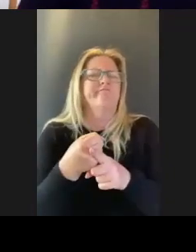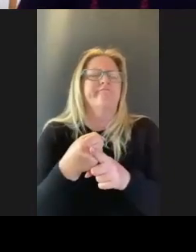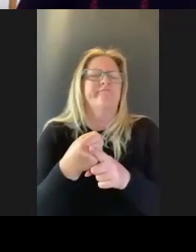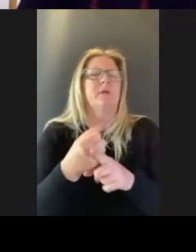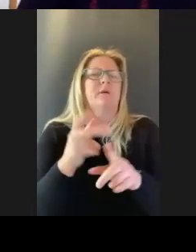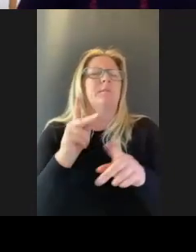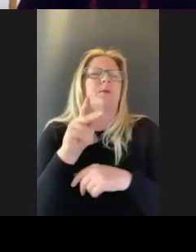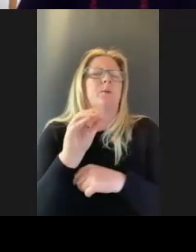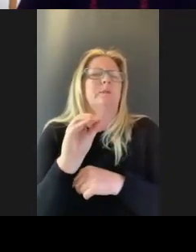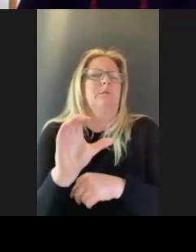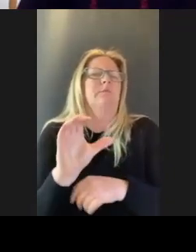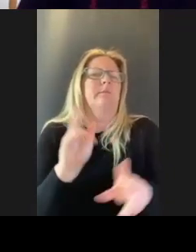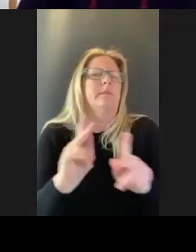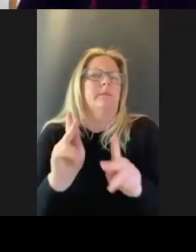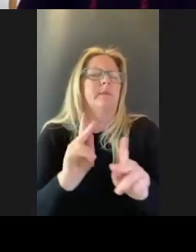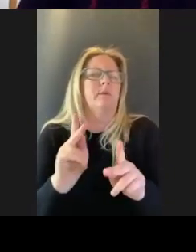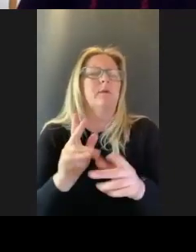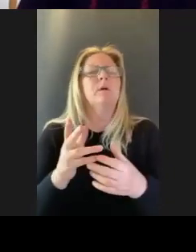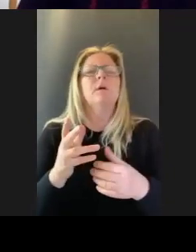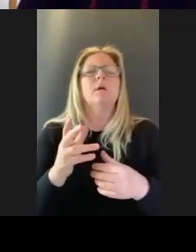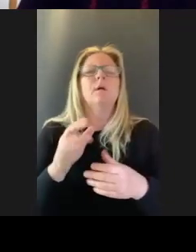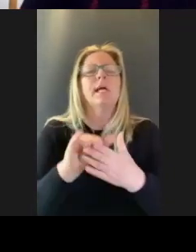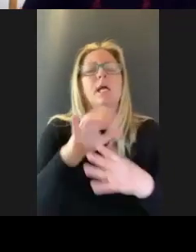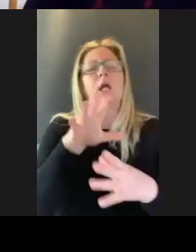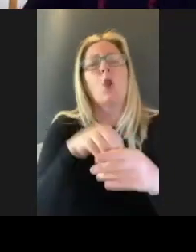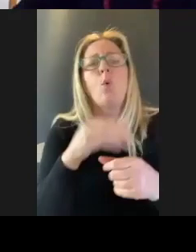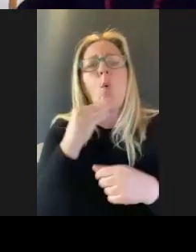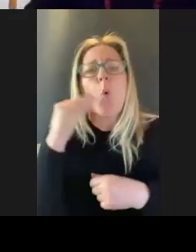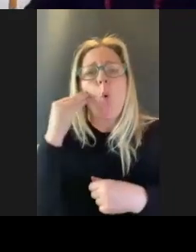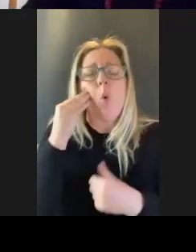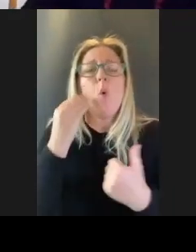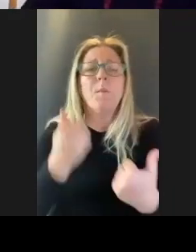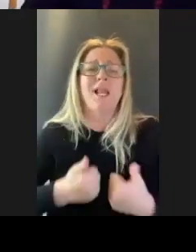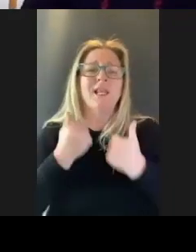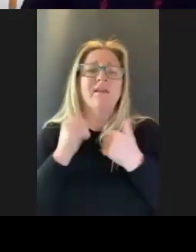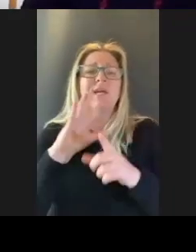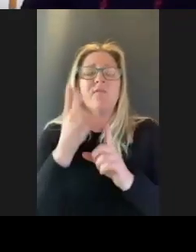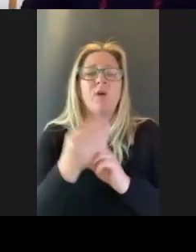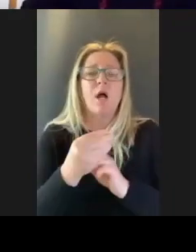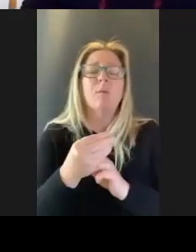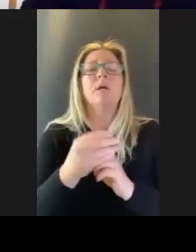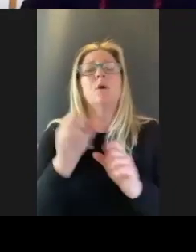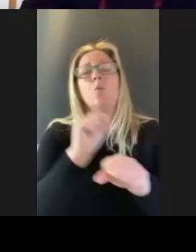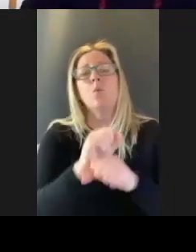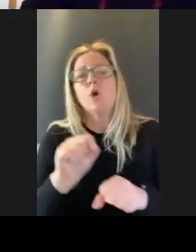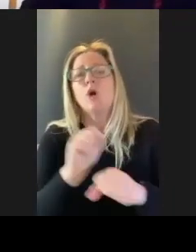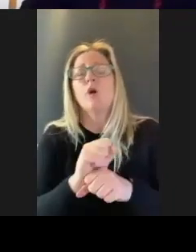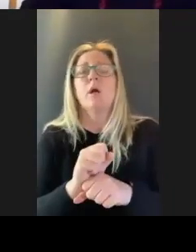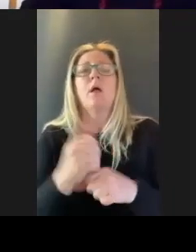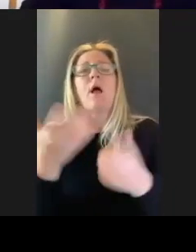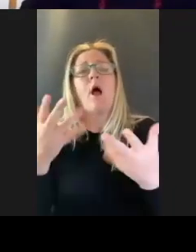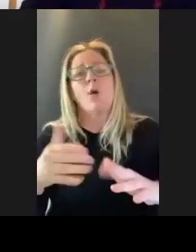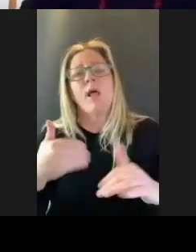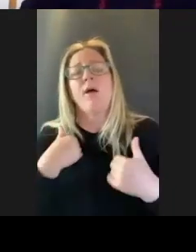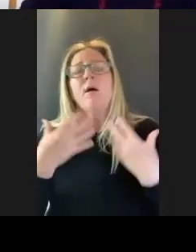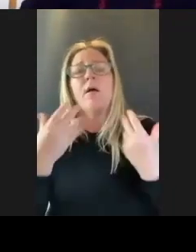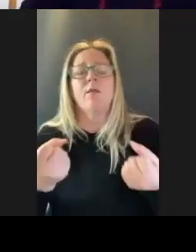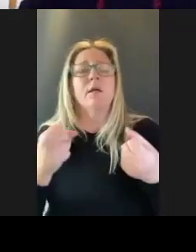disparities include home and living environments, work, underlying health conditions, and healthcare